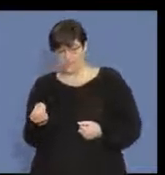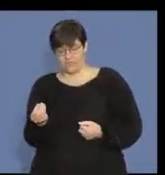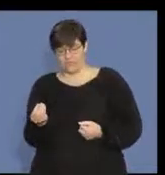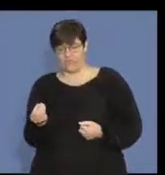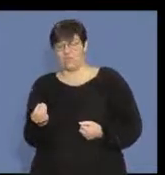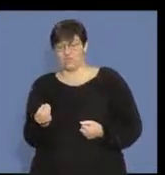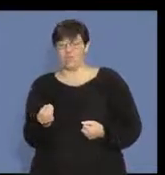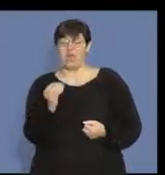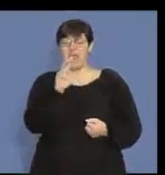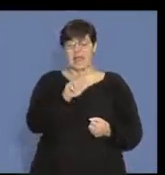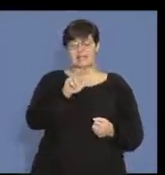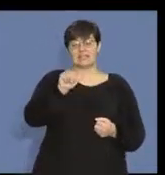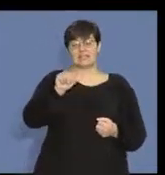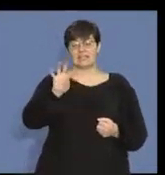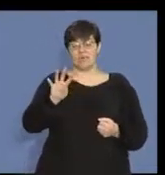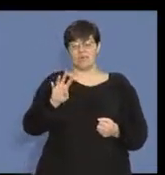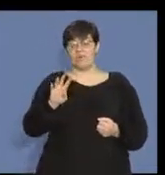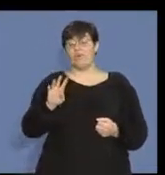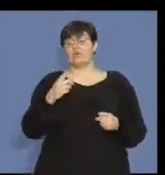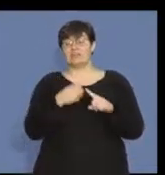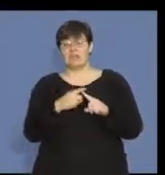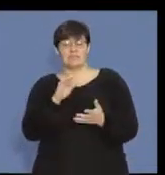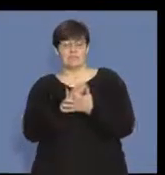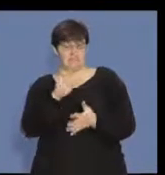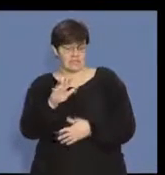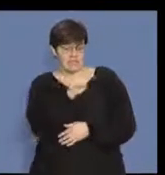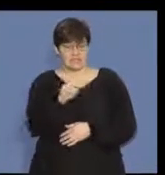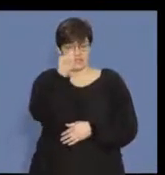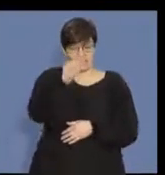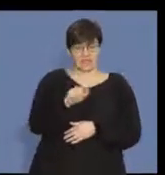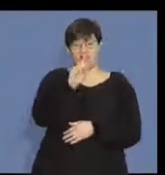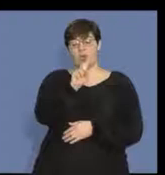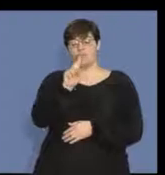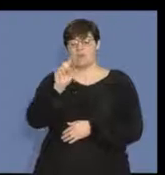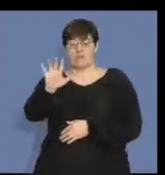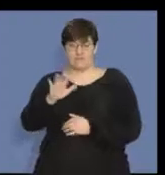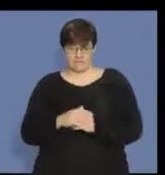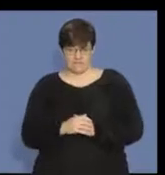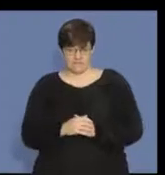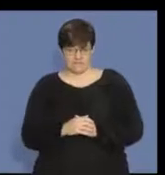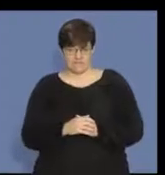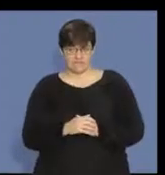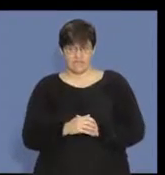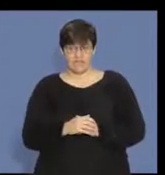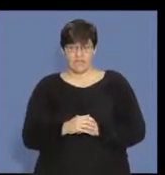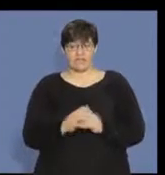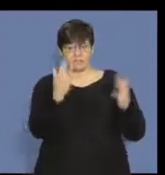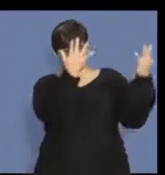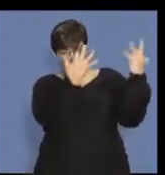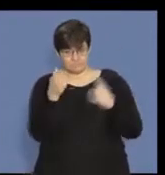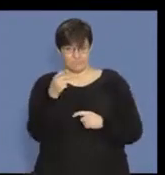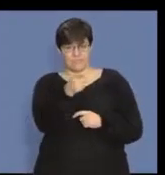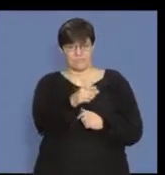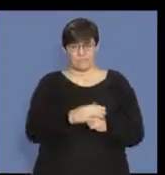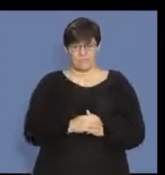actual calculation was 864 times 15 divided by 115.